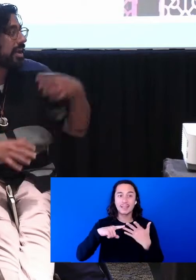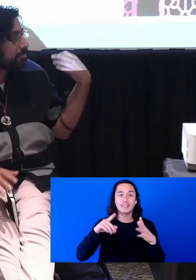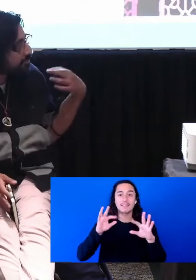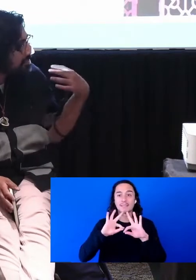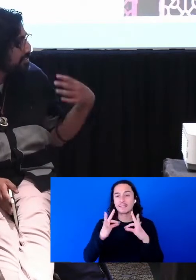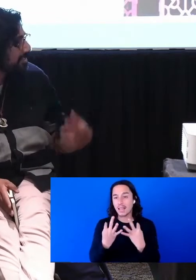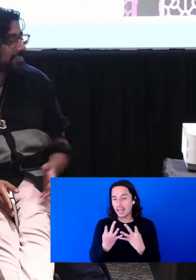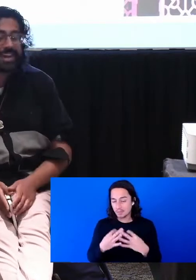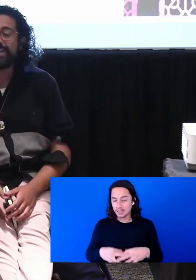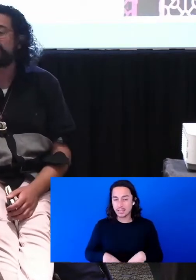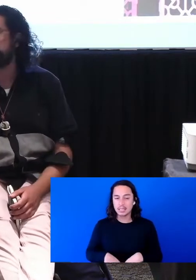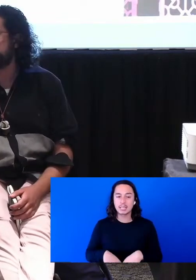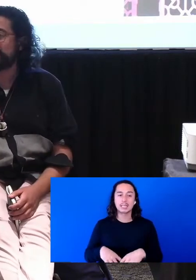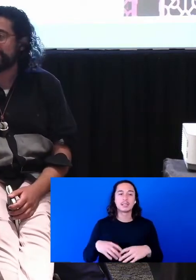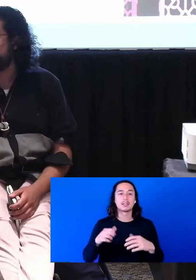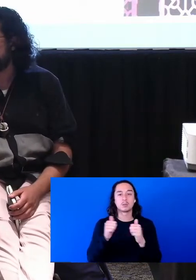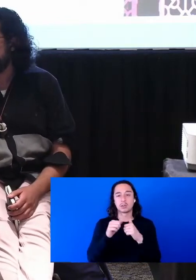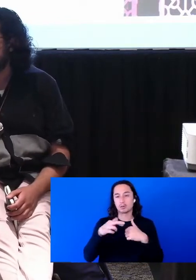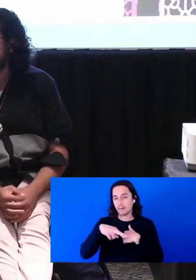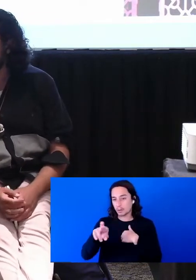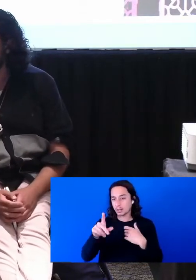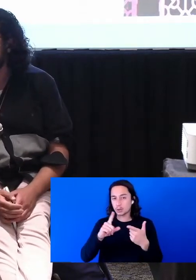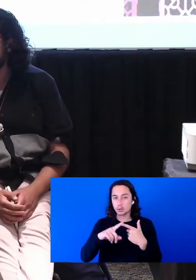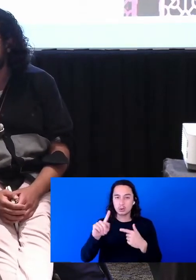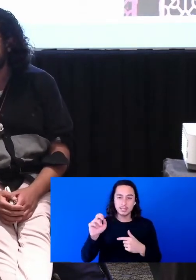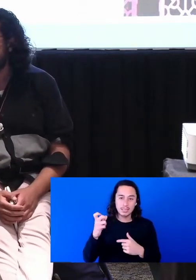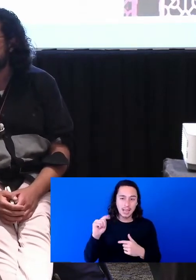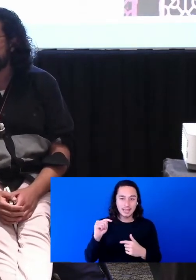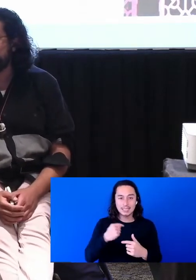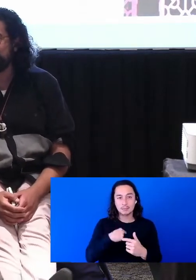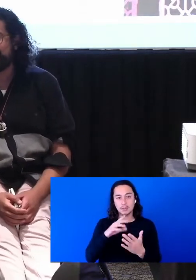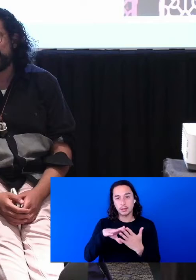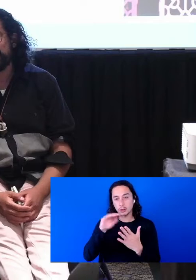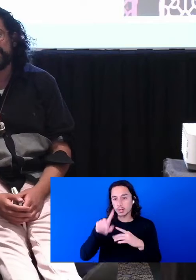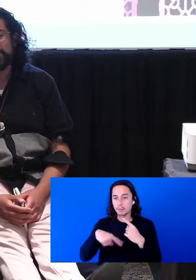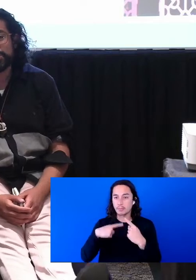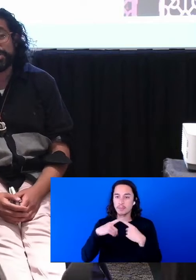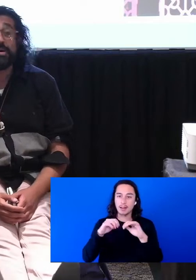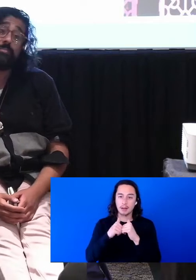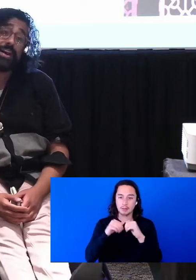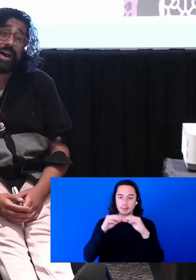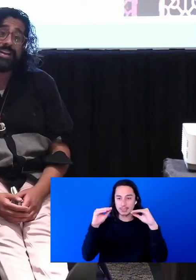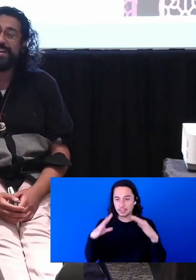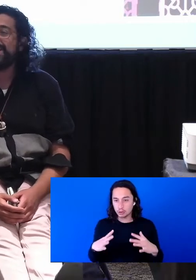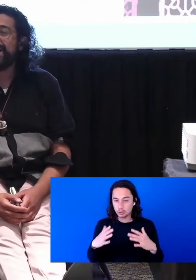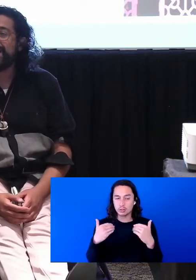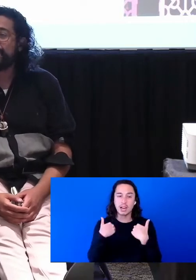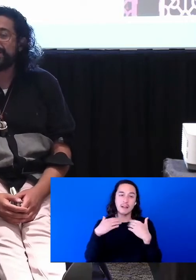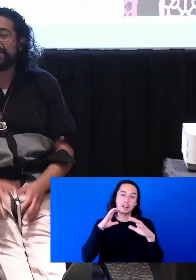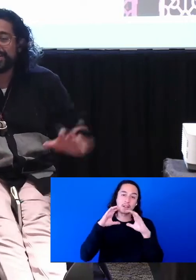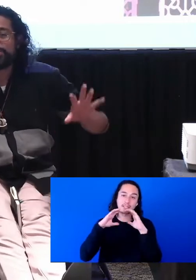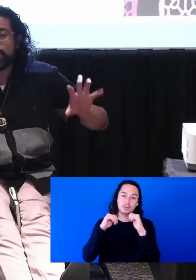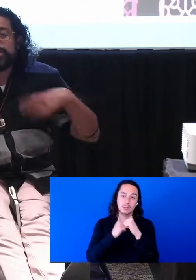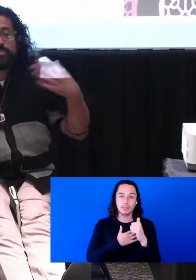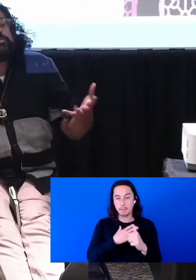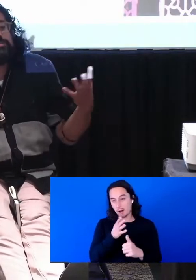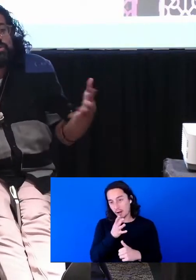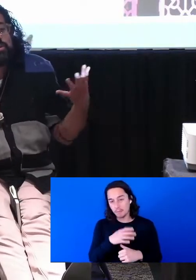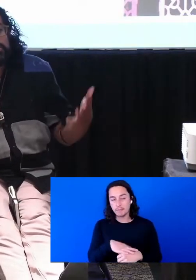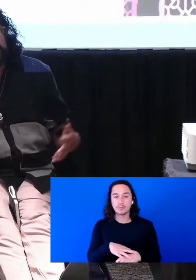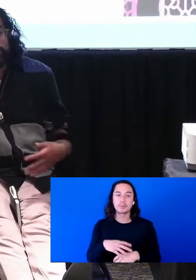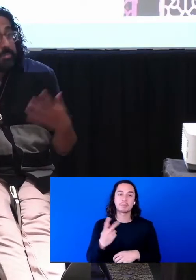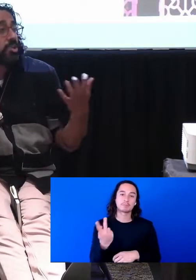with reference the text with me nerding out about being a teacher and audio conversations with my mom and I. It is